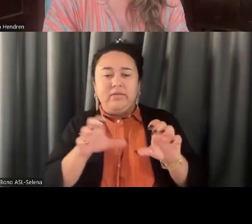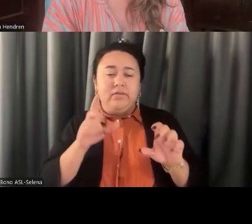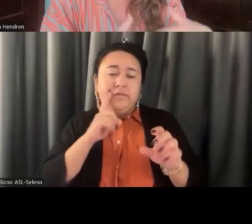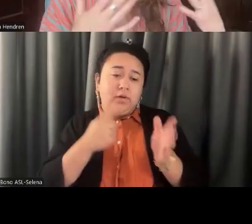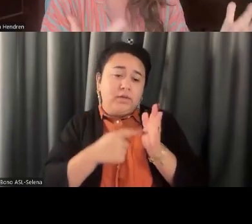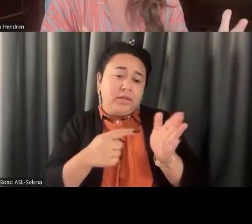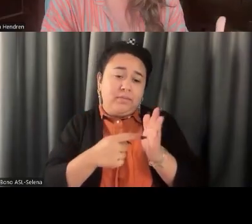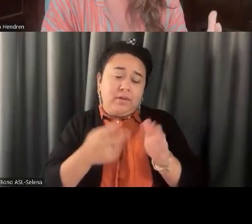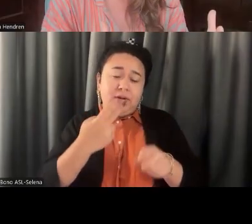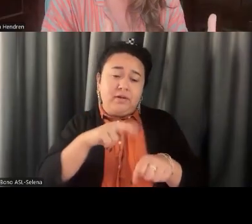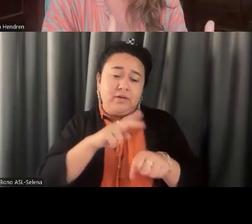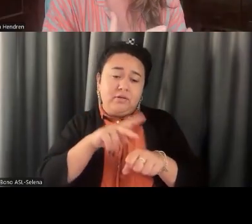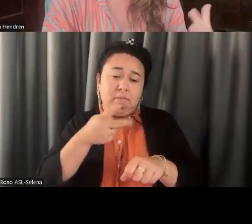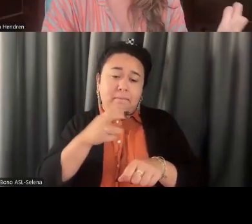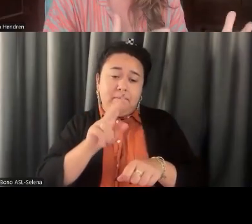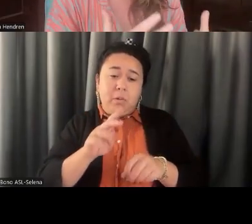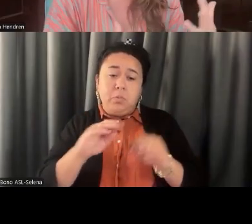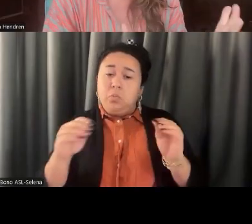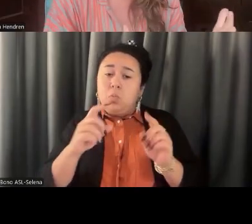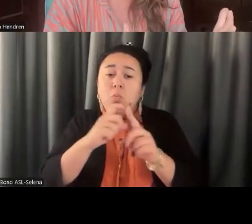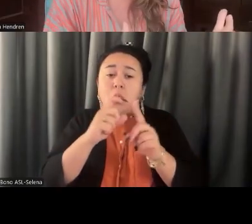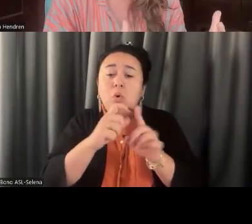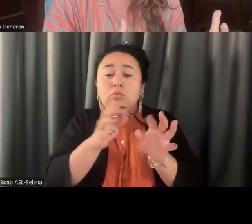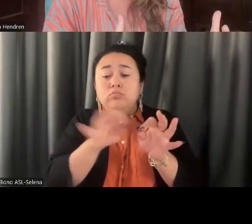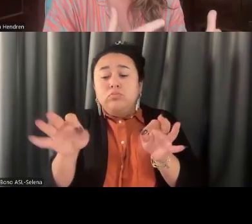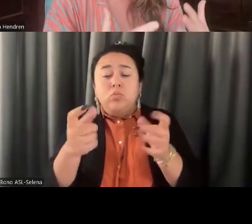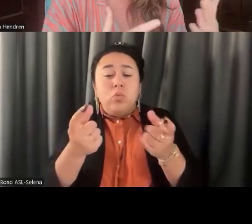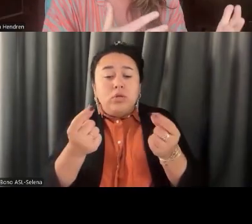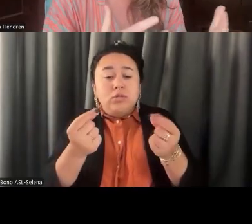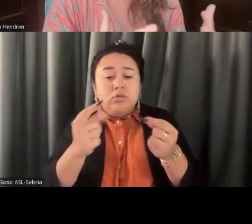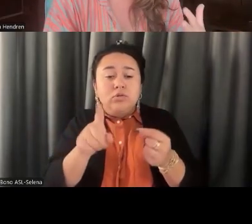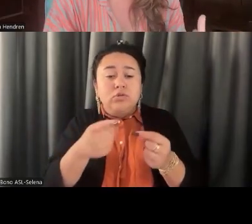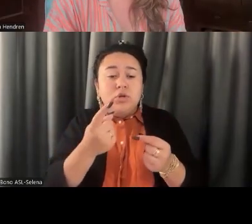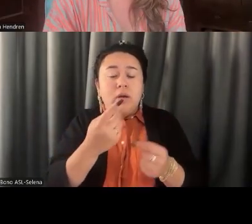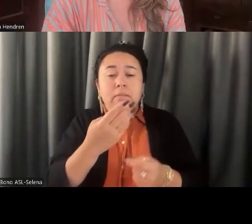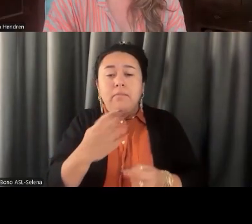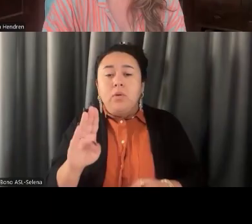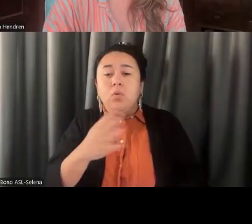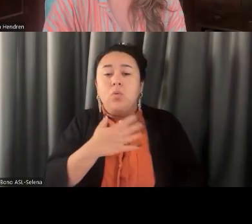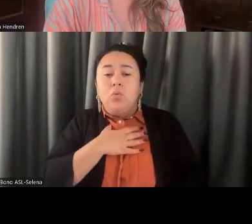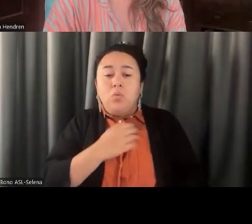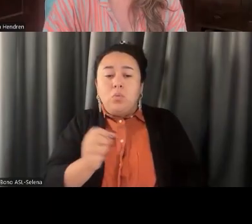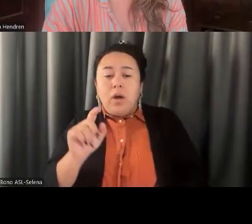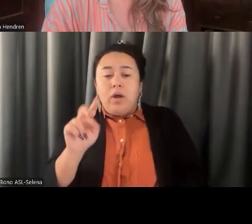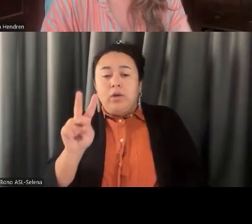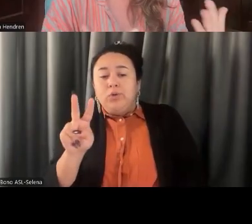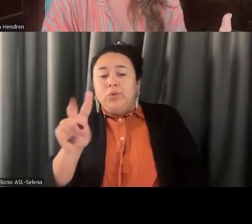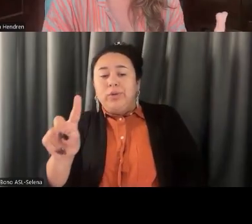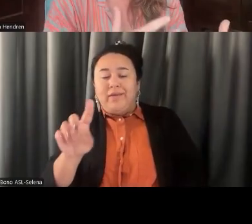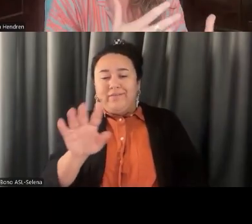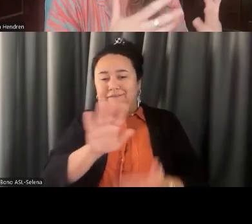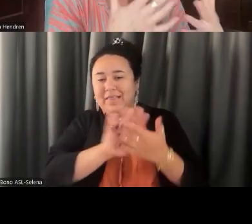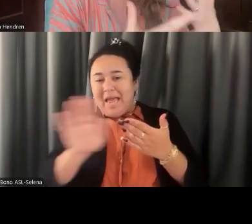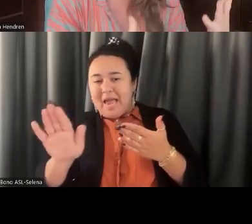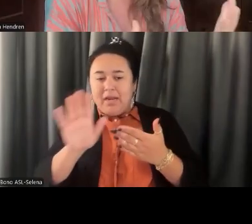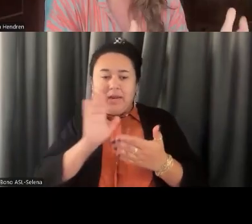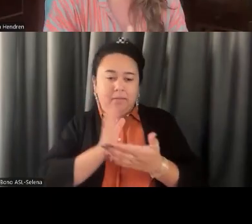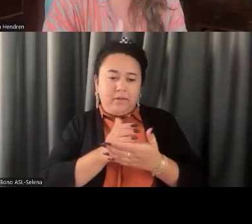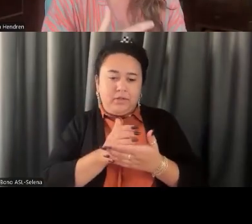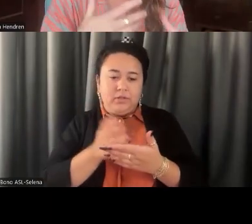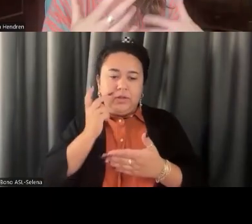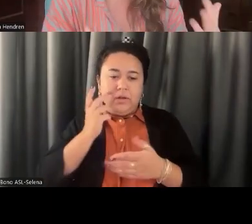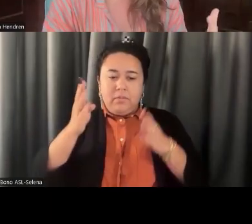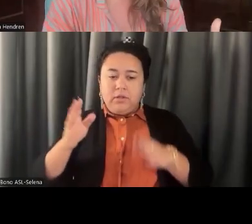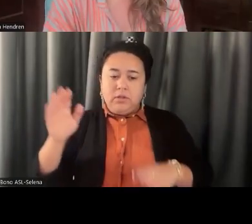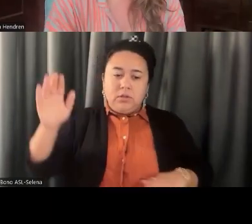park. And there's no language about instructing you what to do, but just in blue and white 2D images, it's showing you a figure that's swimming,